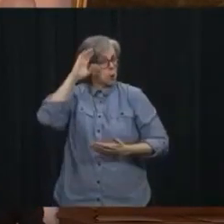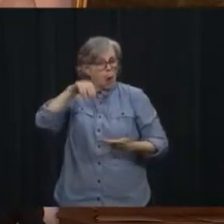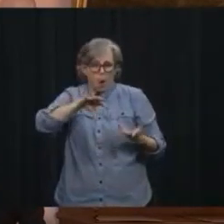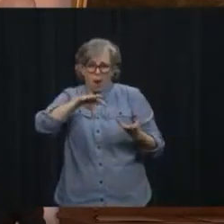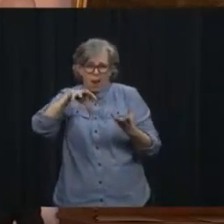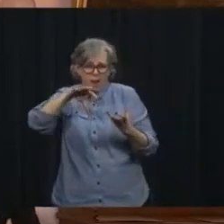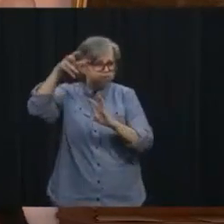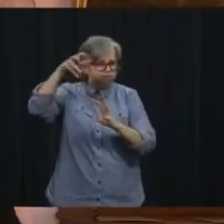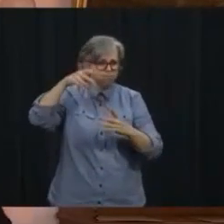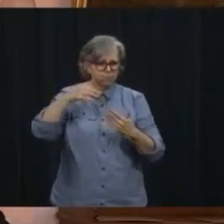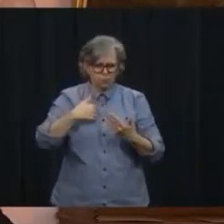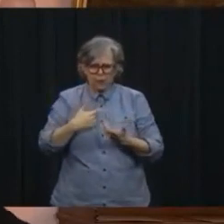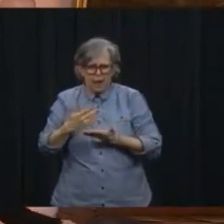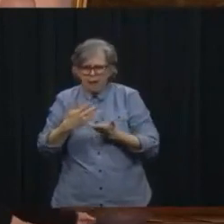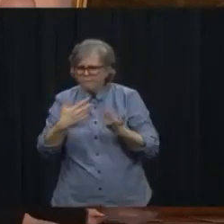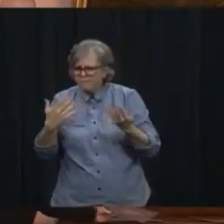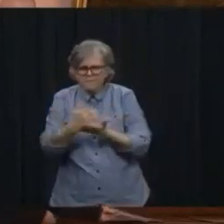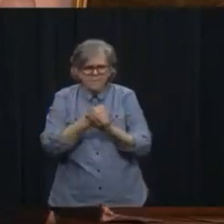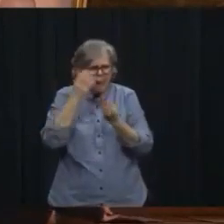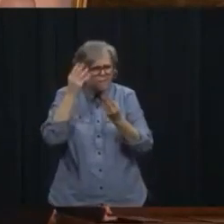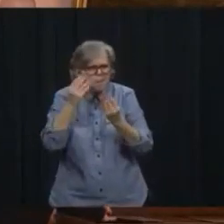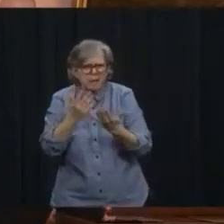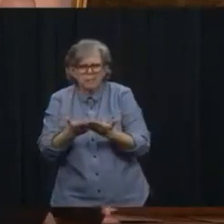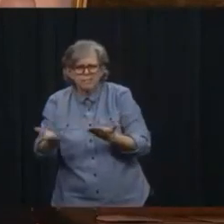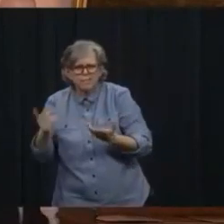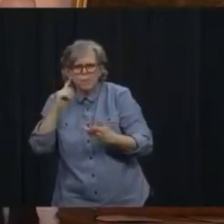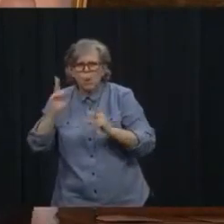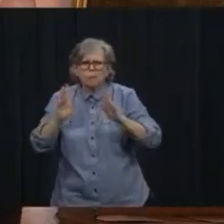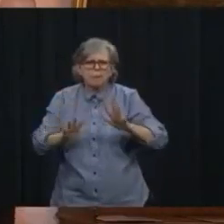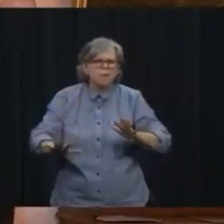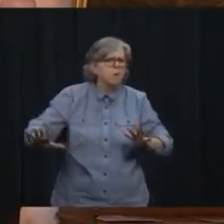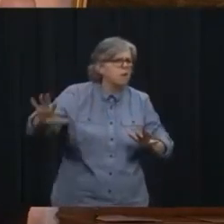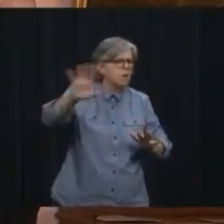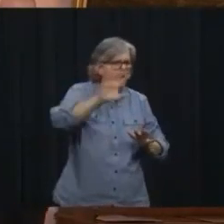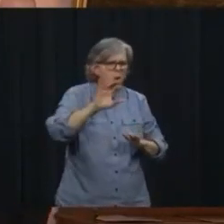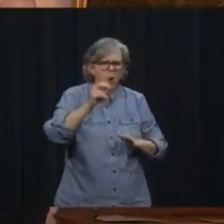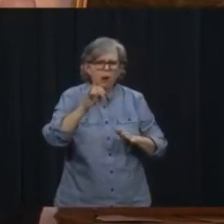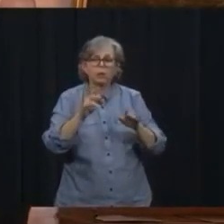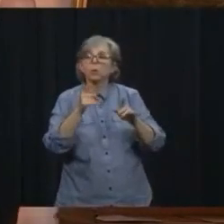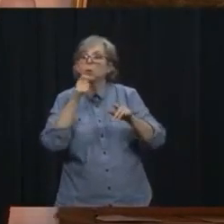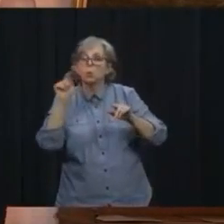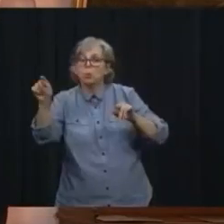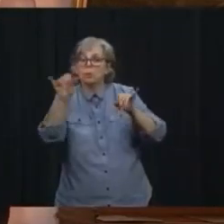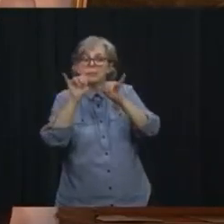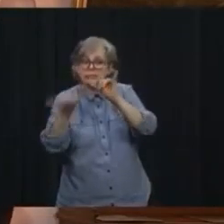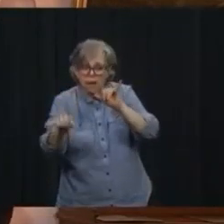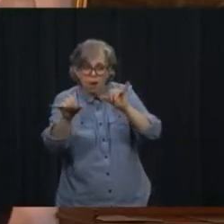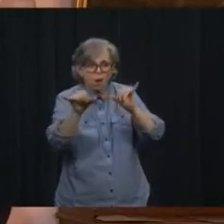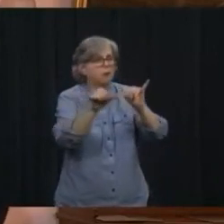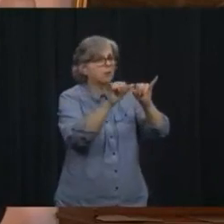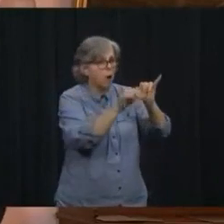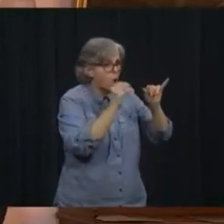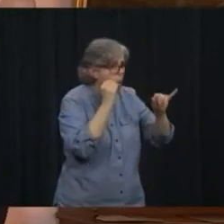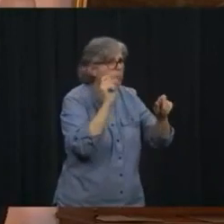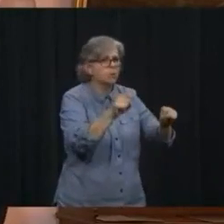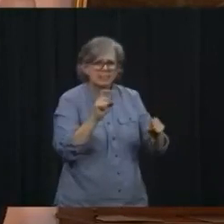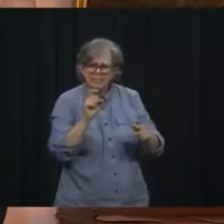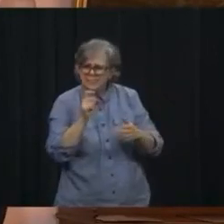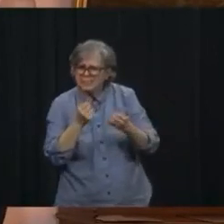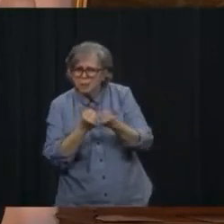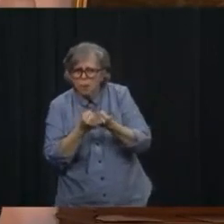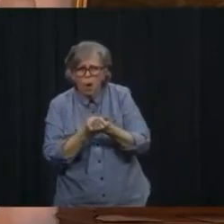If you're not sure if you should go in for your appointment, please call your counselor, case manager, your provider, and see